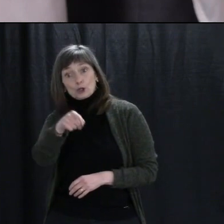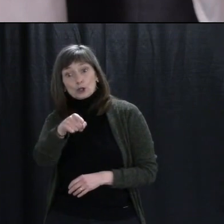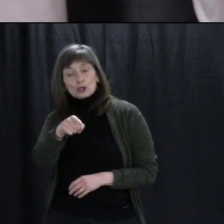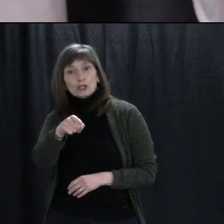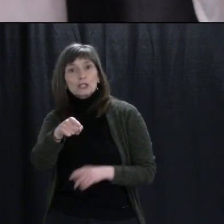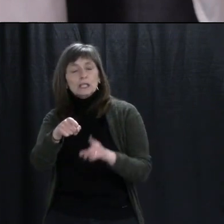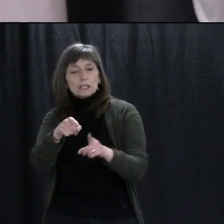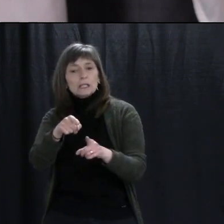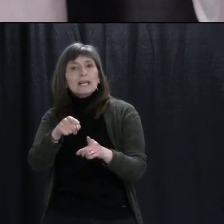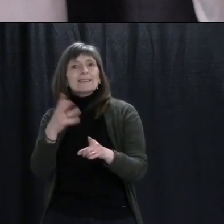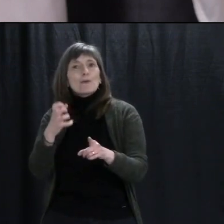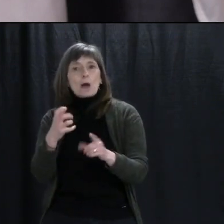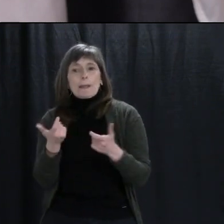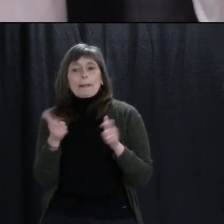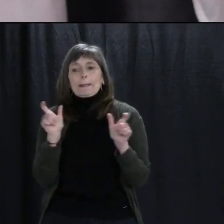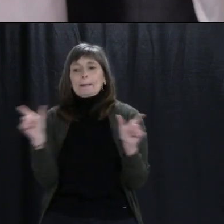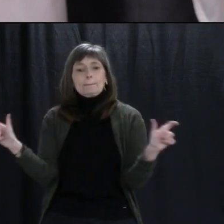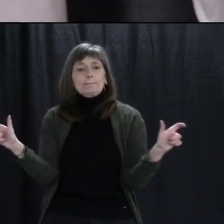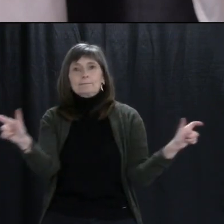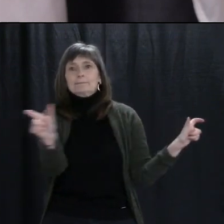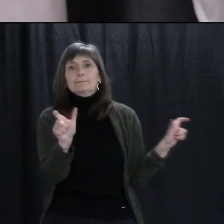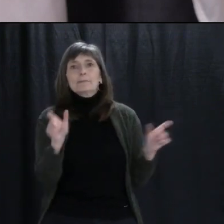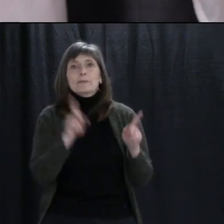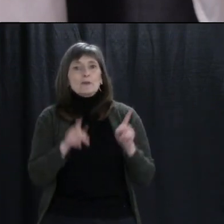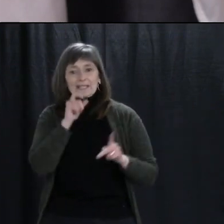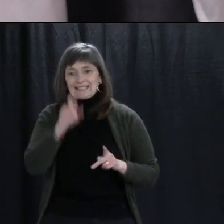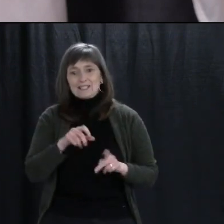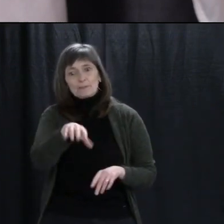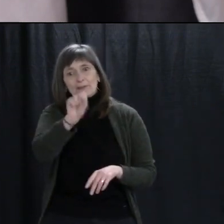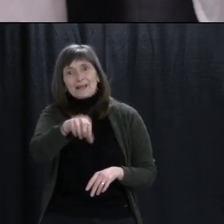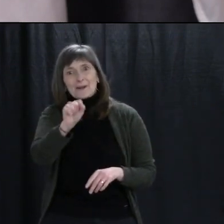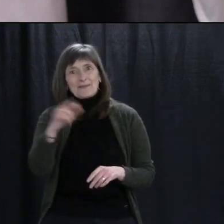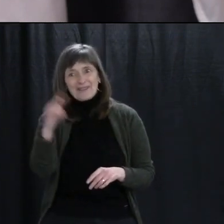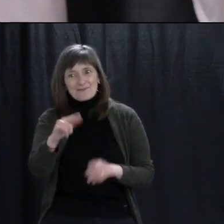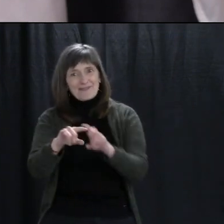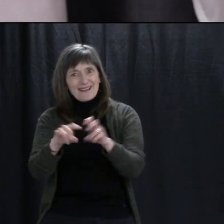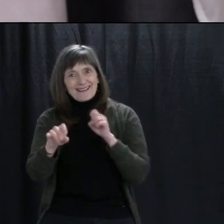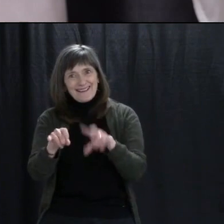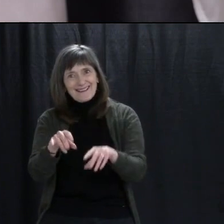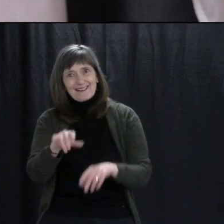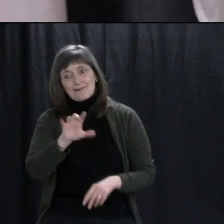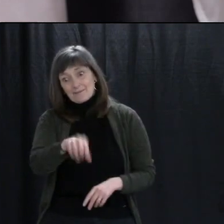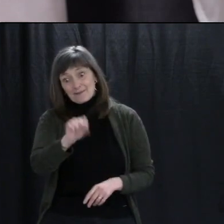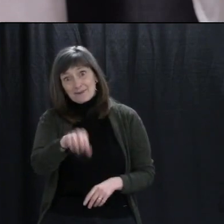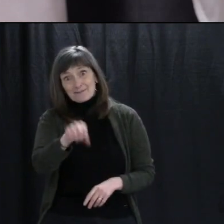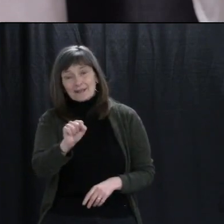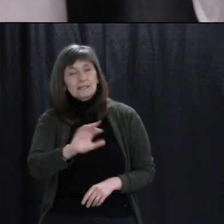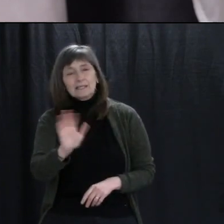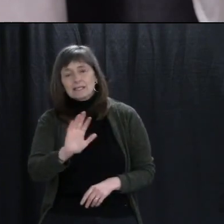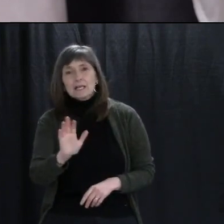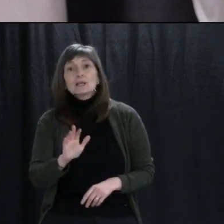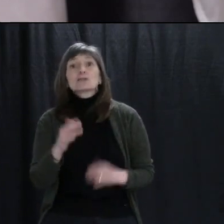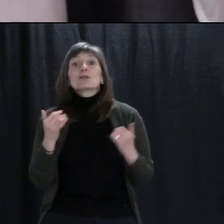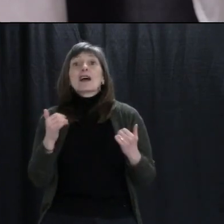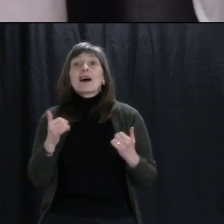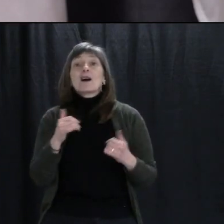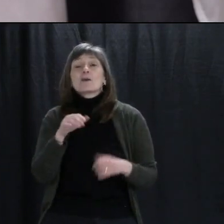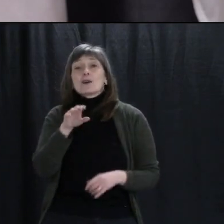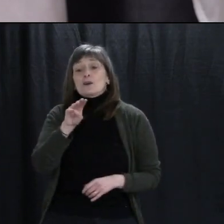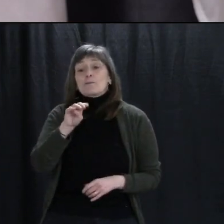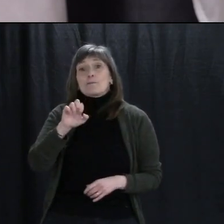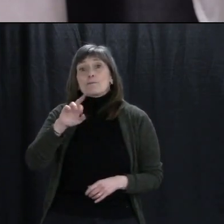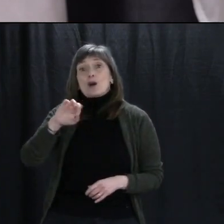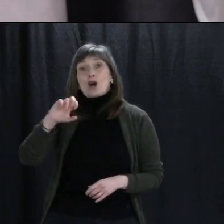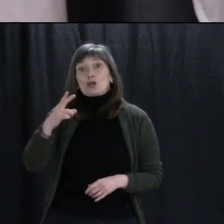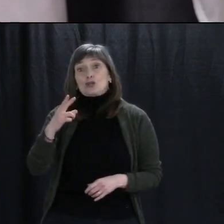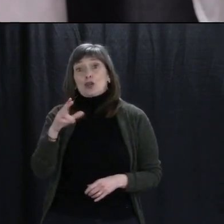and Air Canada and so on. As a matter of fact, Air Canada will not be going into Walbush effective March the 31st. So the